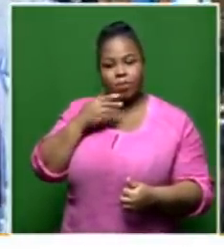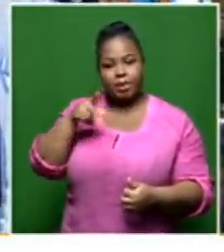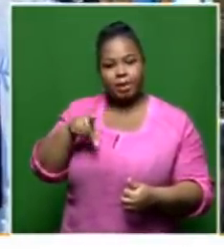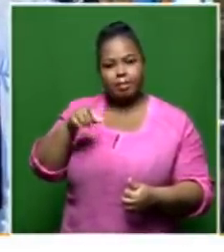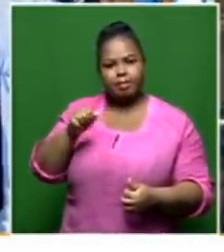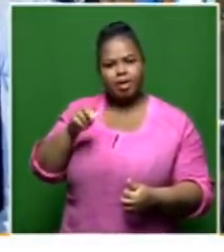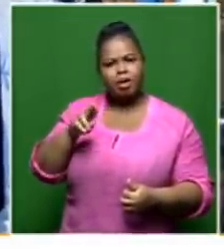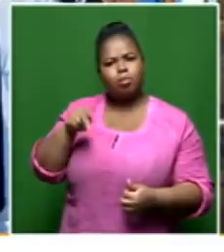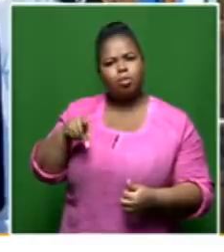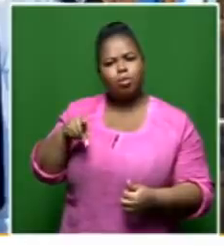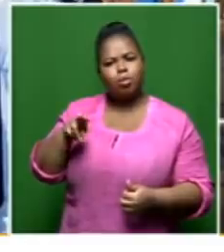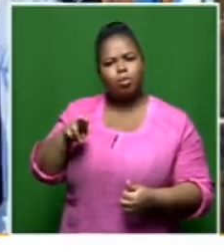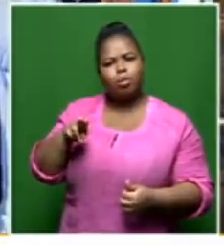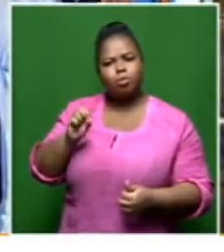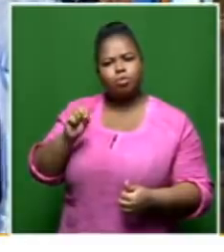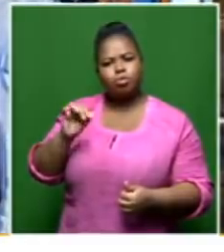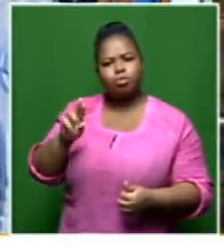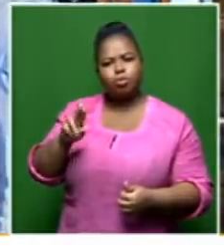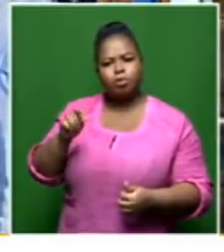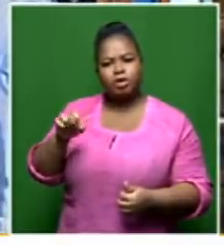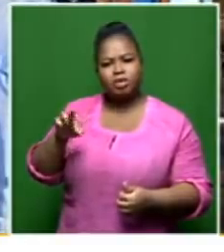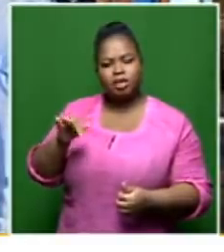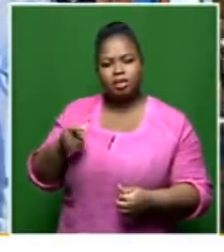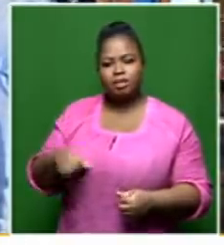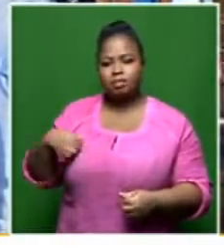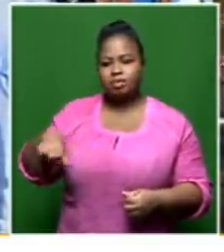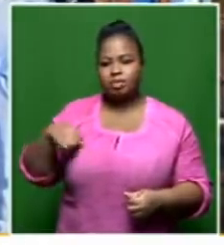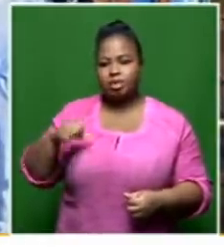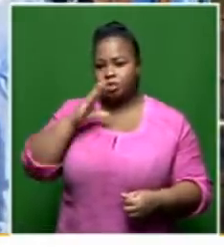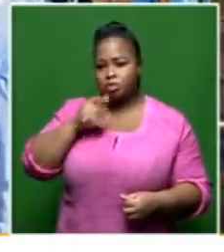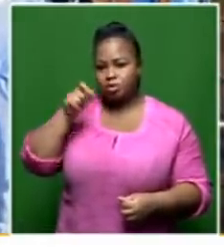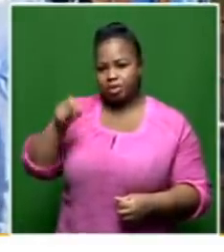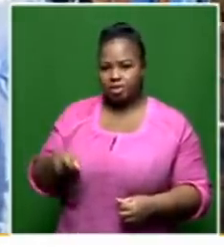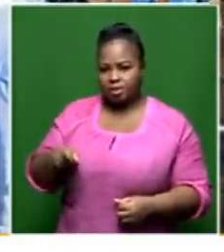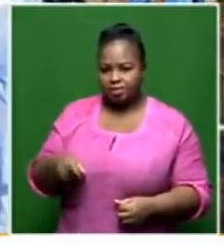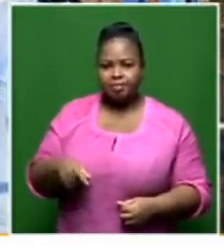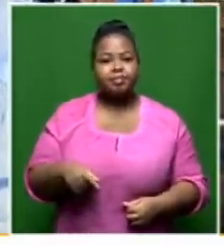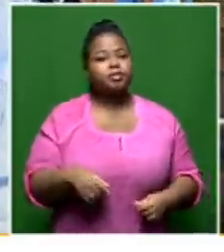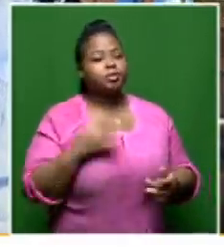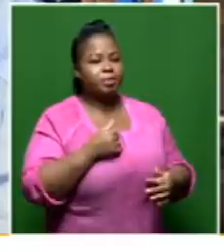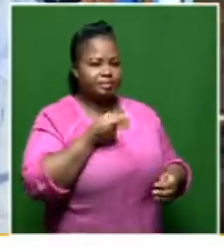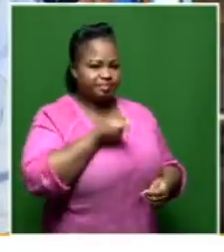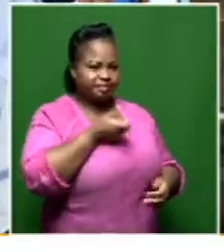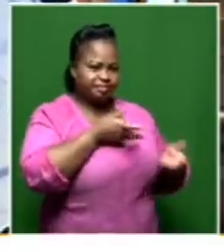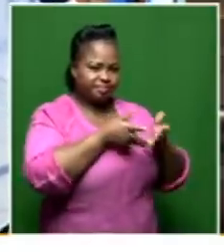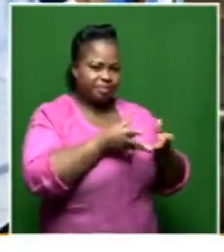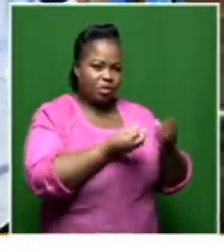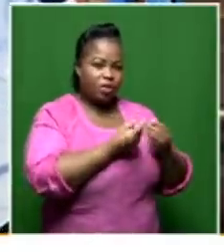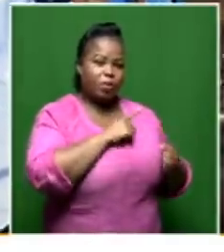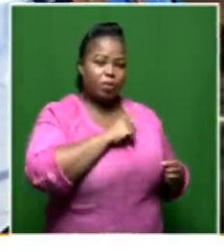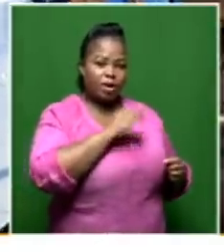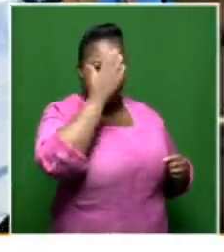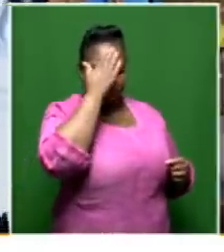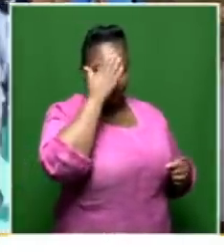Papu Supersad, who's the municipality's metro spokesperson. Let us also maybe talk to him, because despite